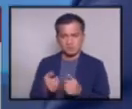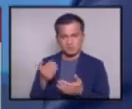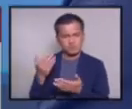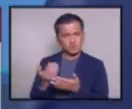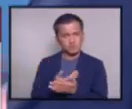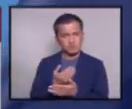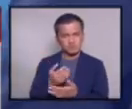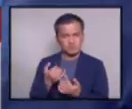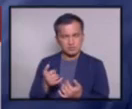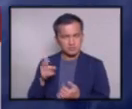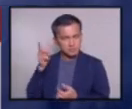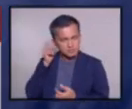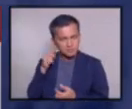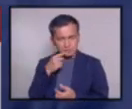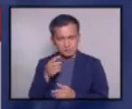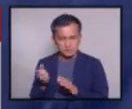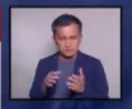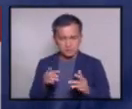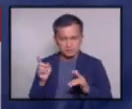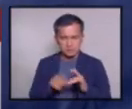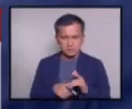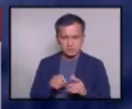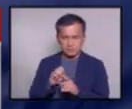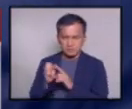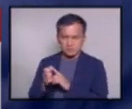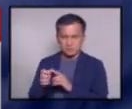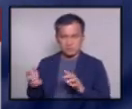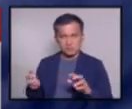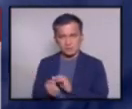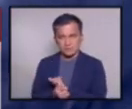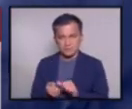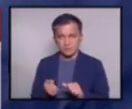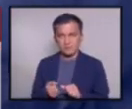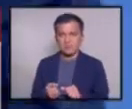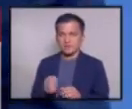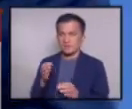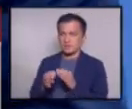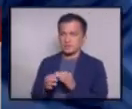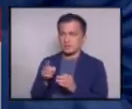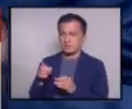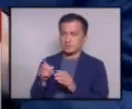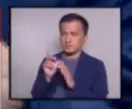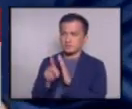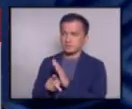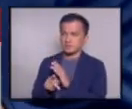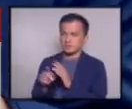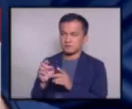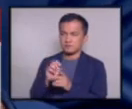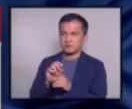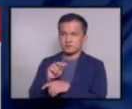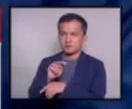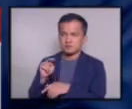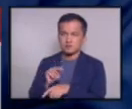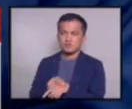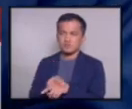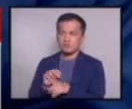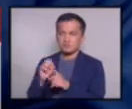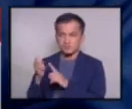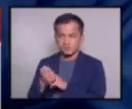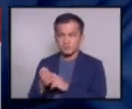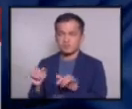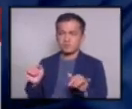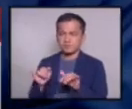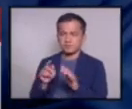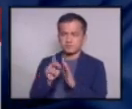yung death penalty for ecological destruction. Pag pinatay ho ninyo yung kalikasan, okay, parang pinatay mo na